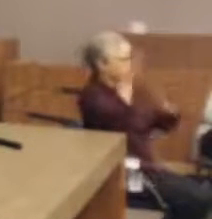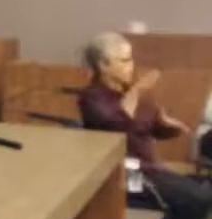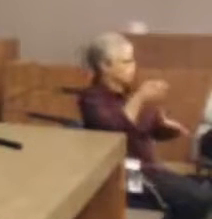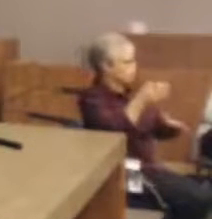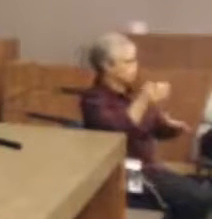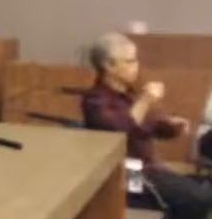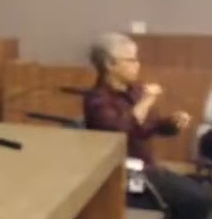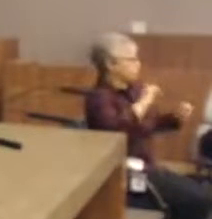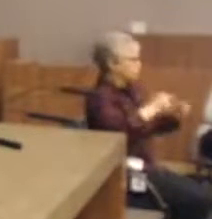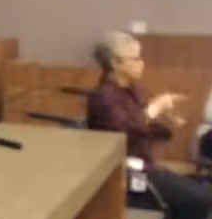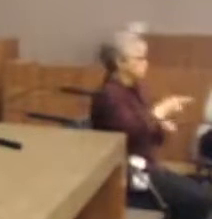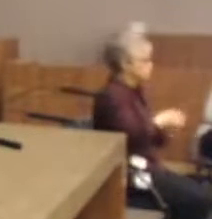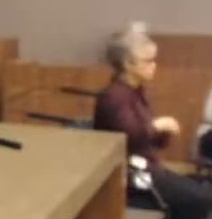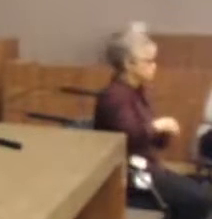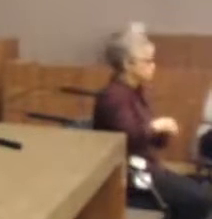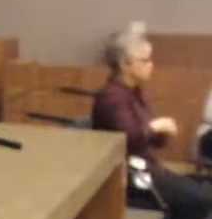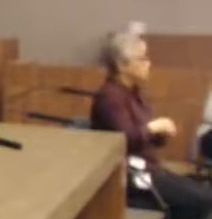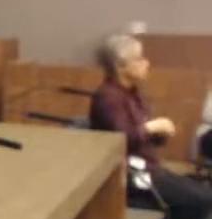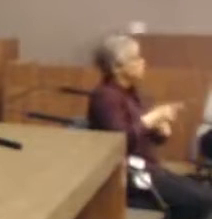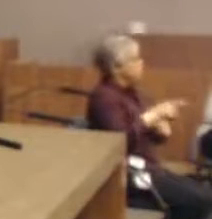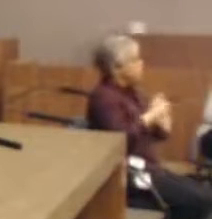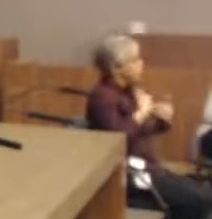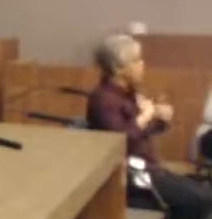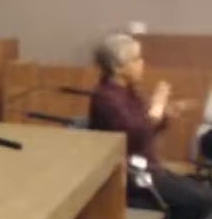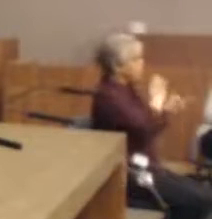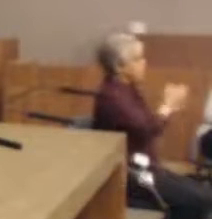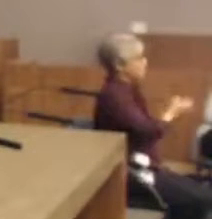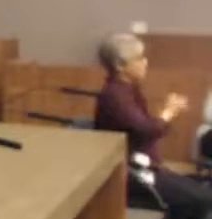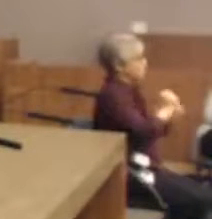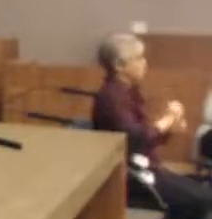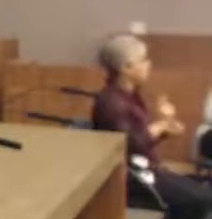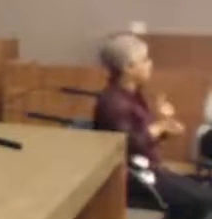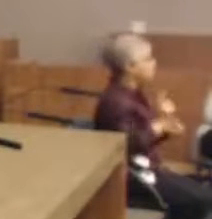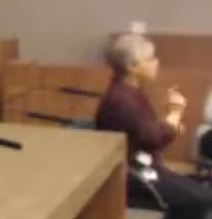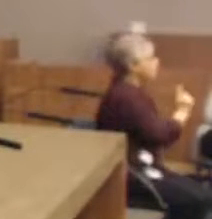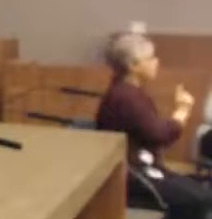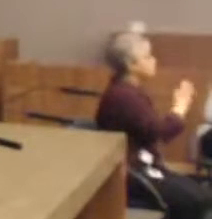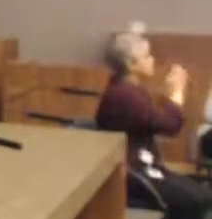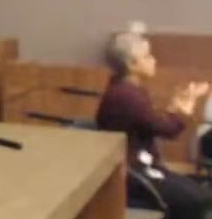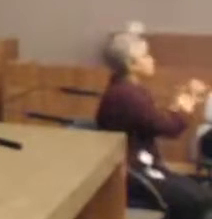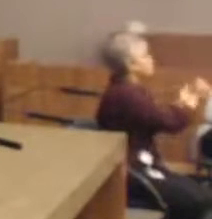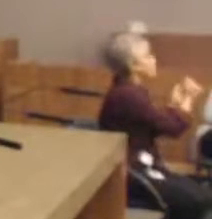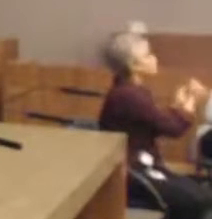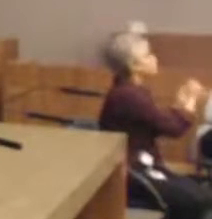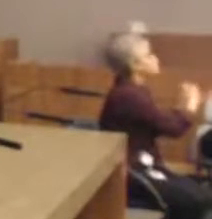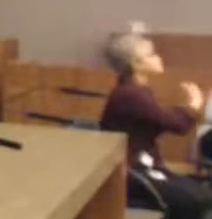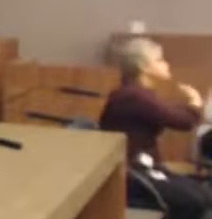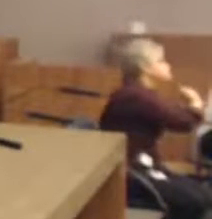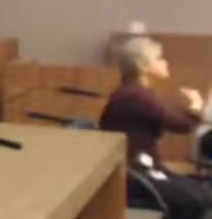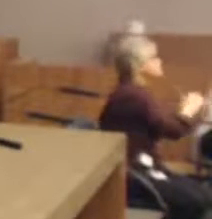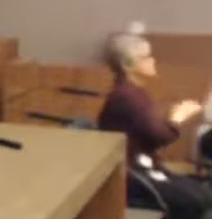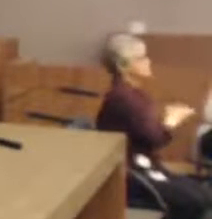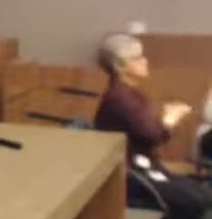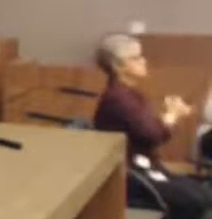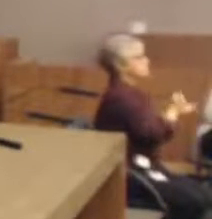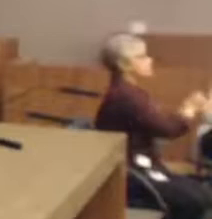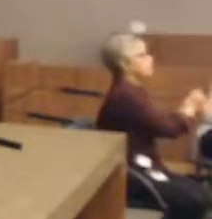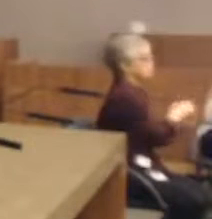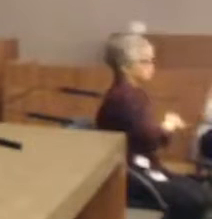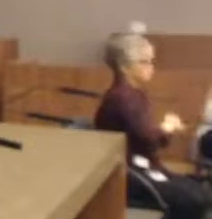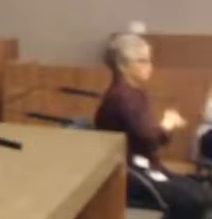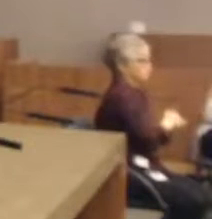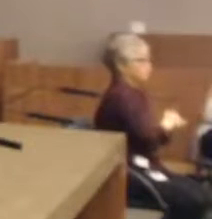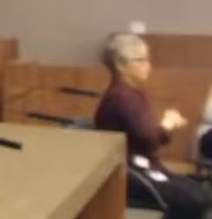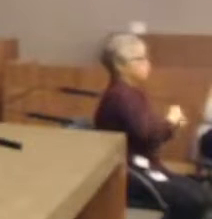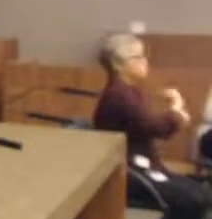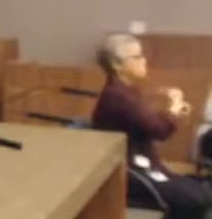your caregiver, your family to go back to assist with the healing, to assist with the repair, to recreate the safety